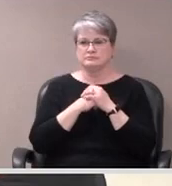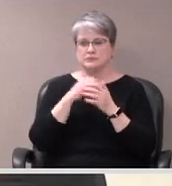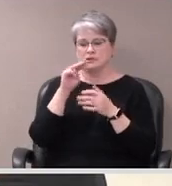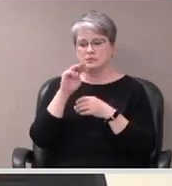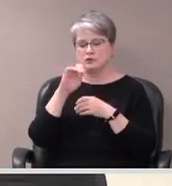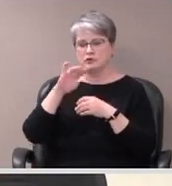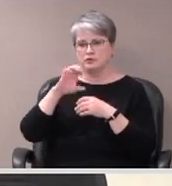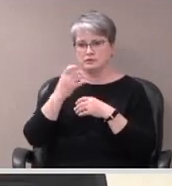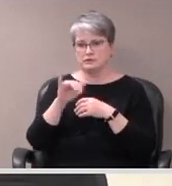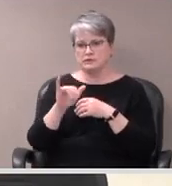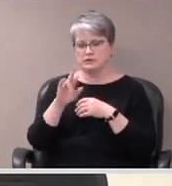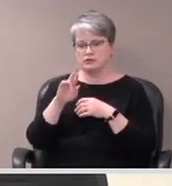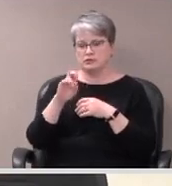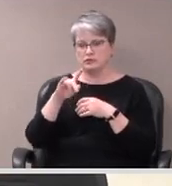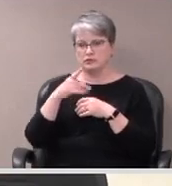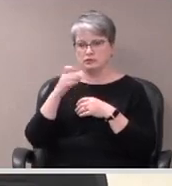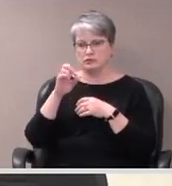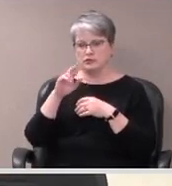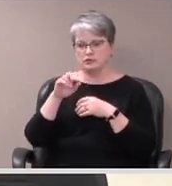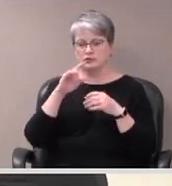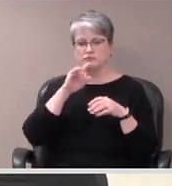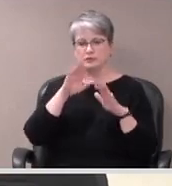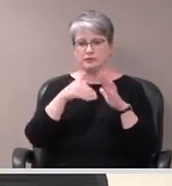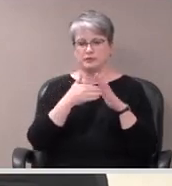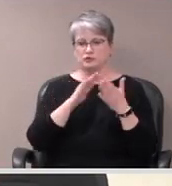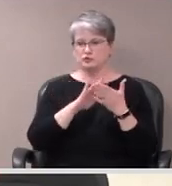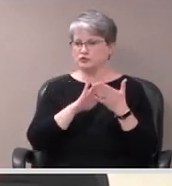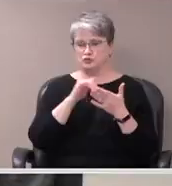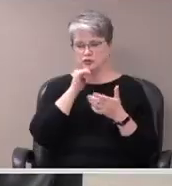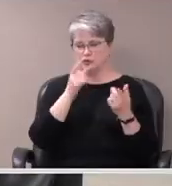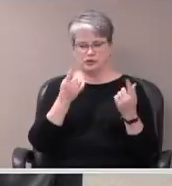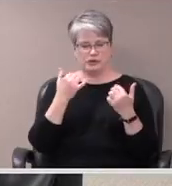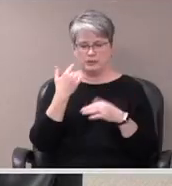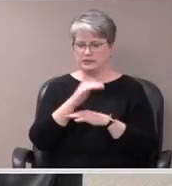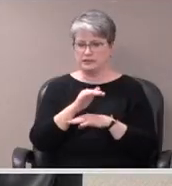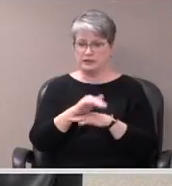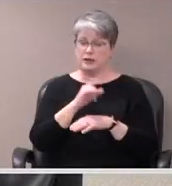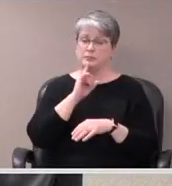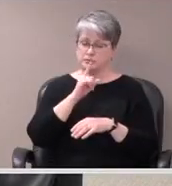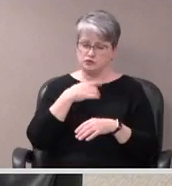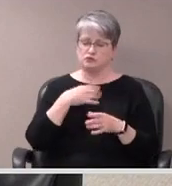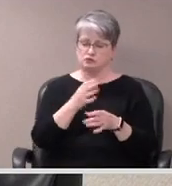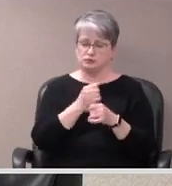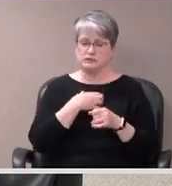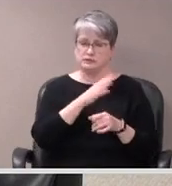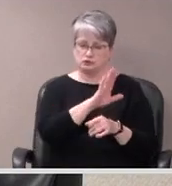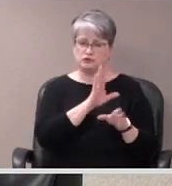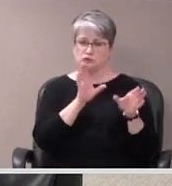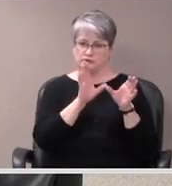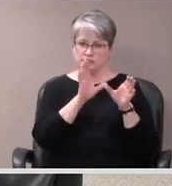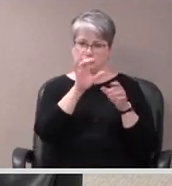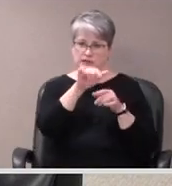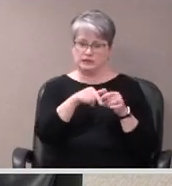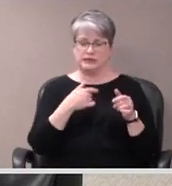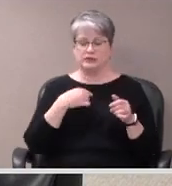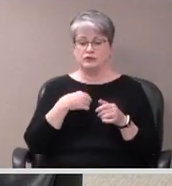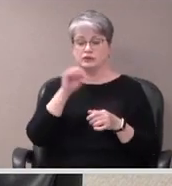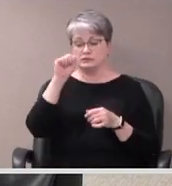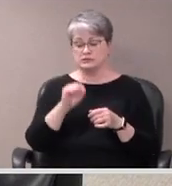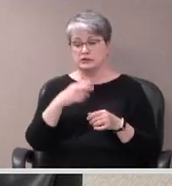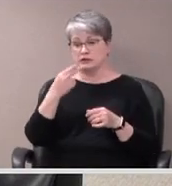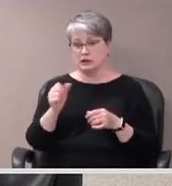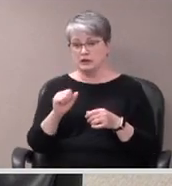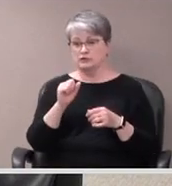Marcy Rogers from Lassiter Middle School was not able to join us. We'll make sure she receives her certificate. Southern High School